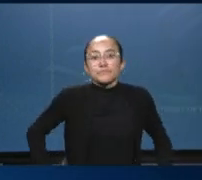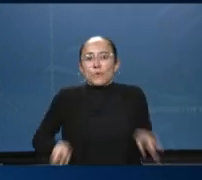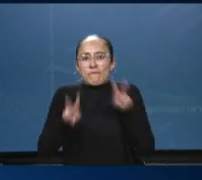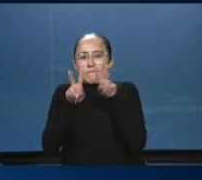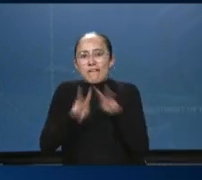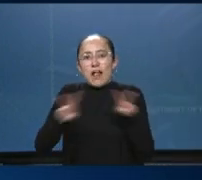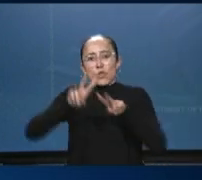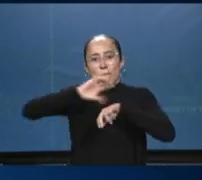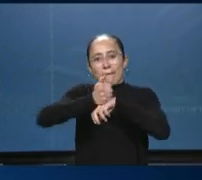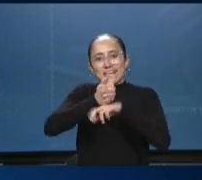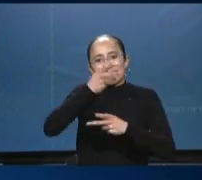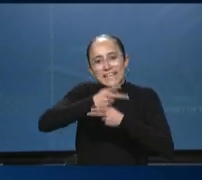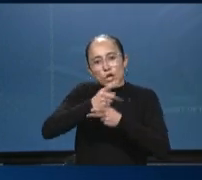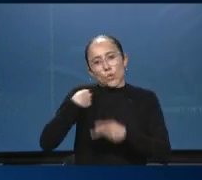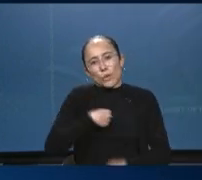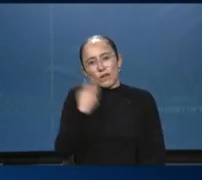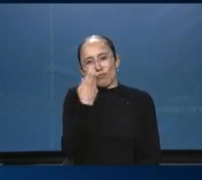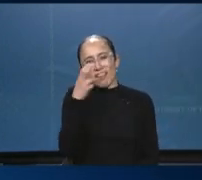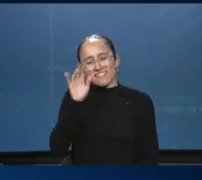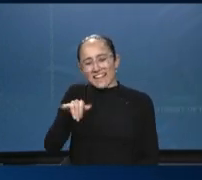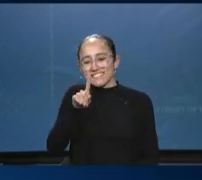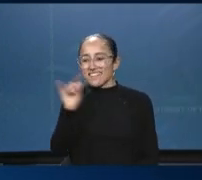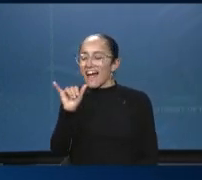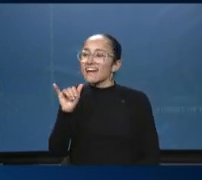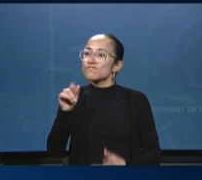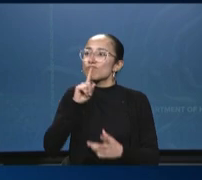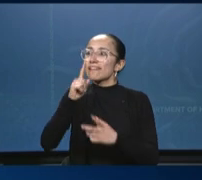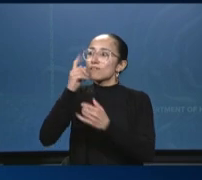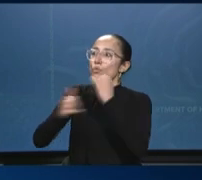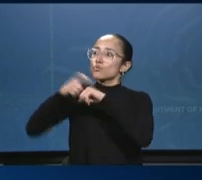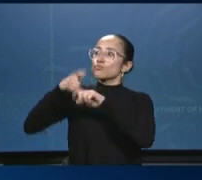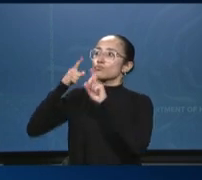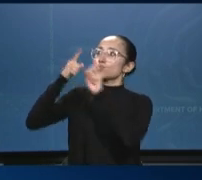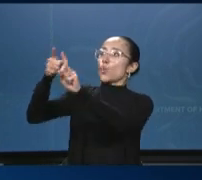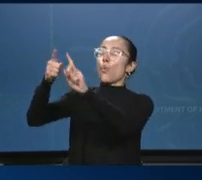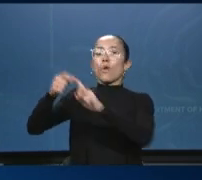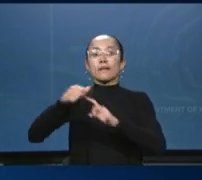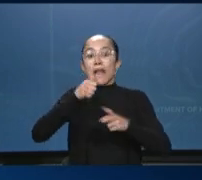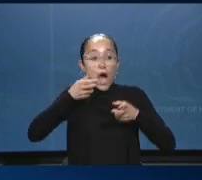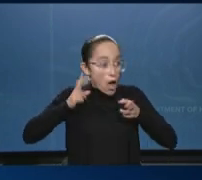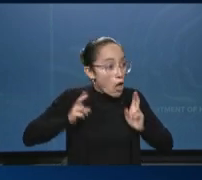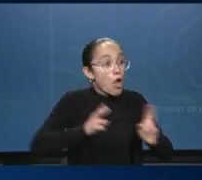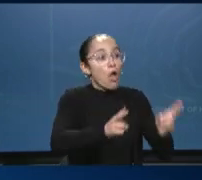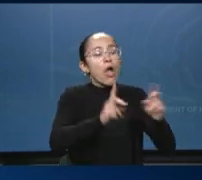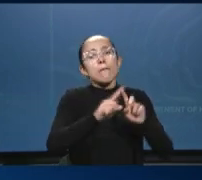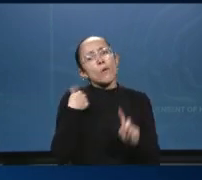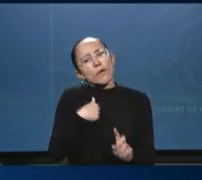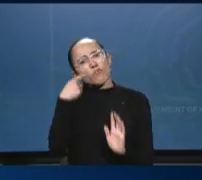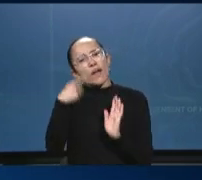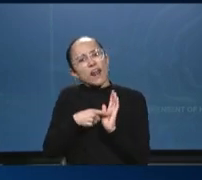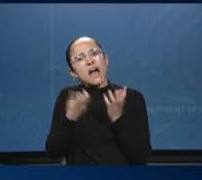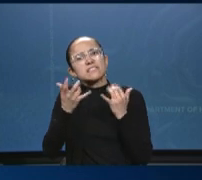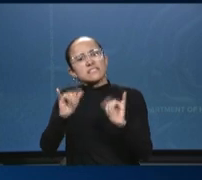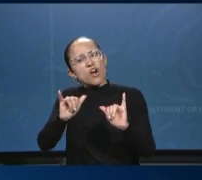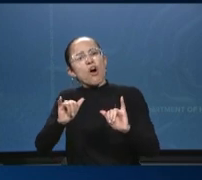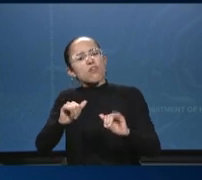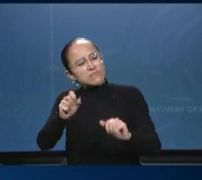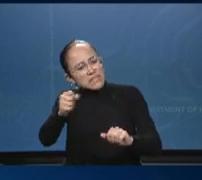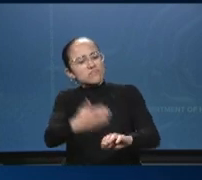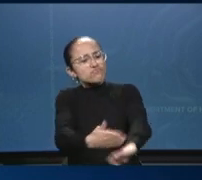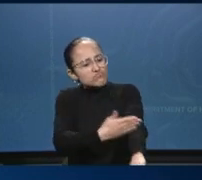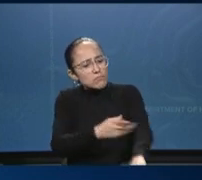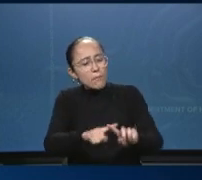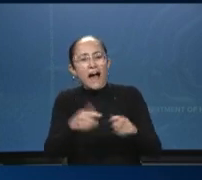sprint. We've made significant progress, but we've also recognize that we have quite a bit of a ways to go. In the